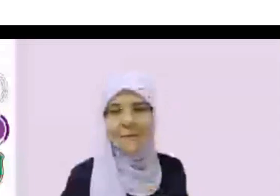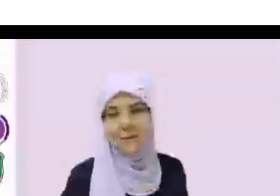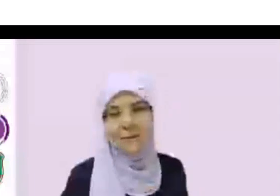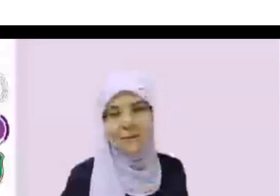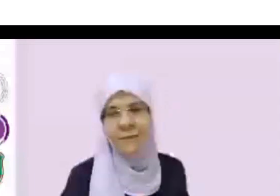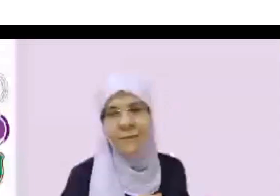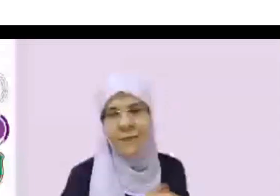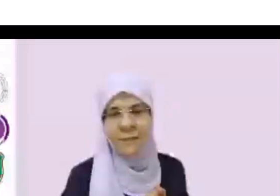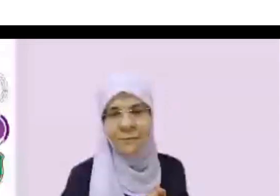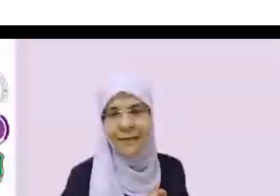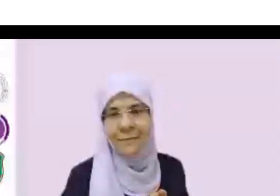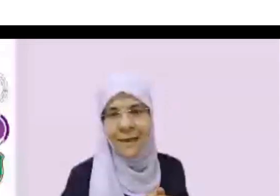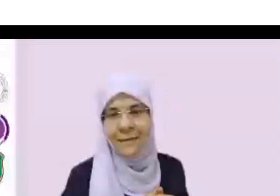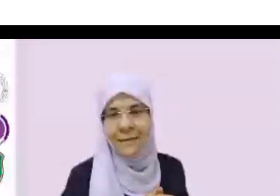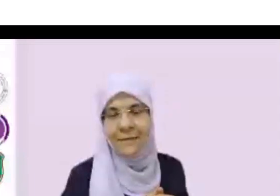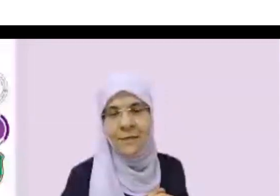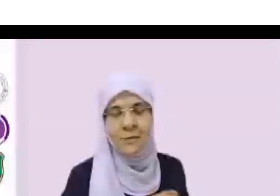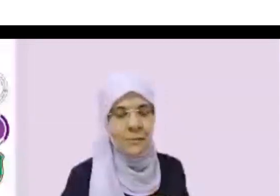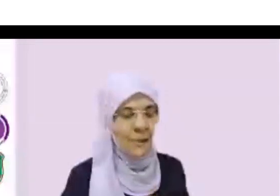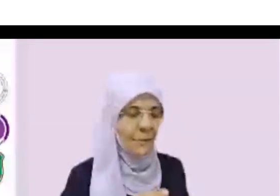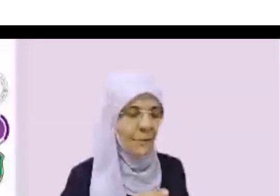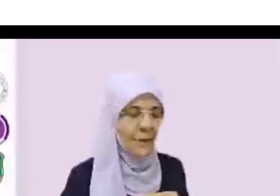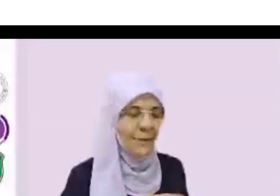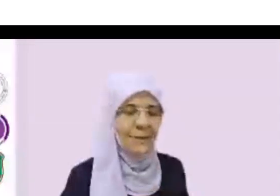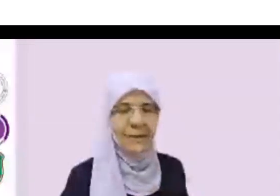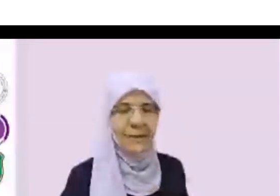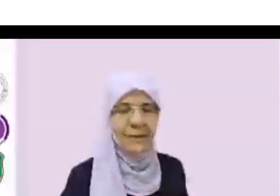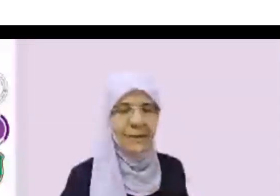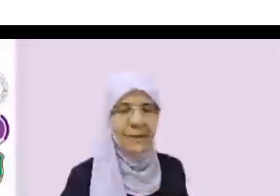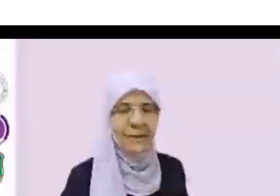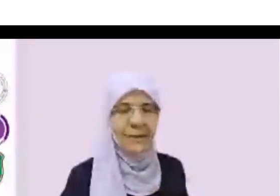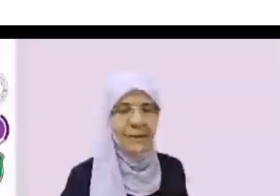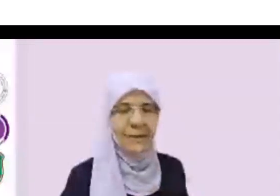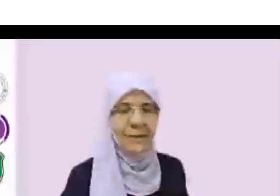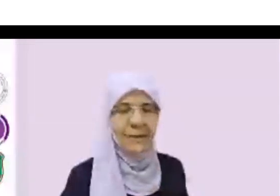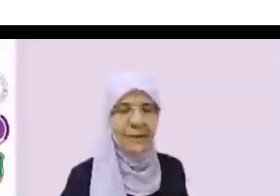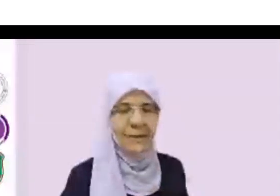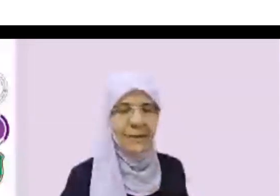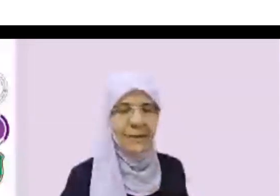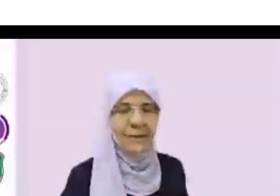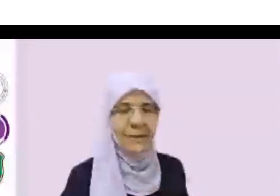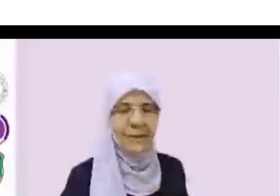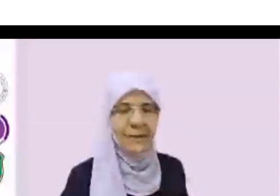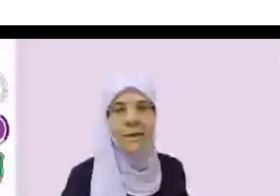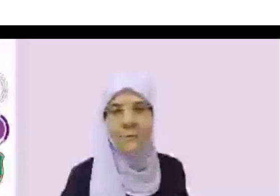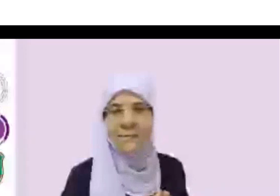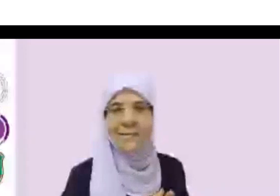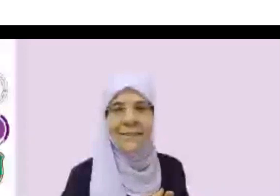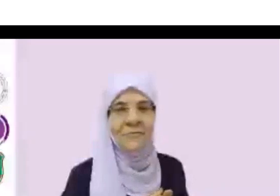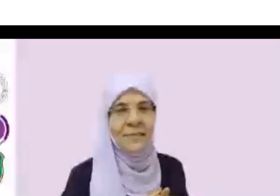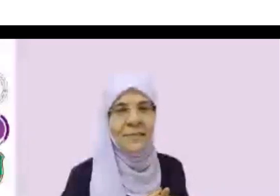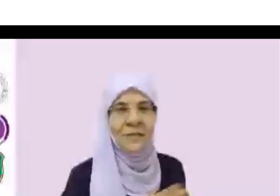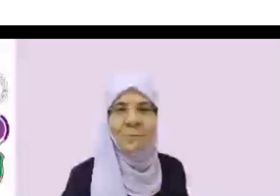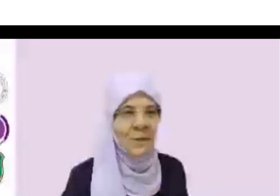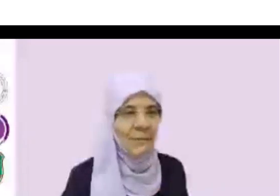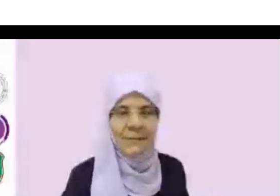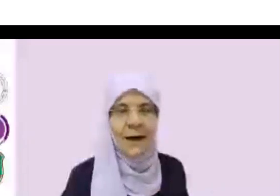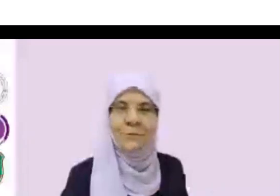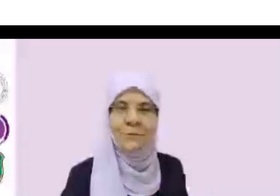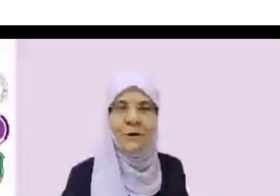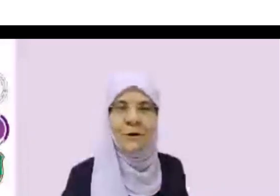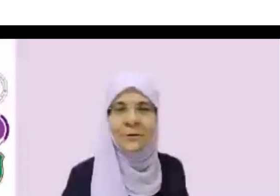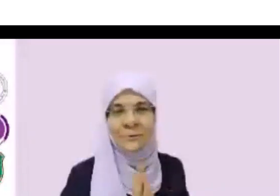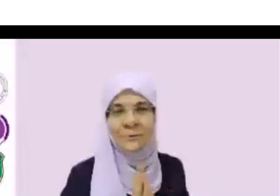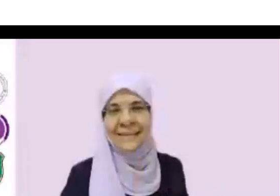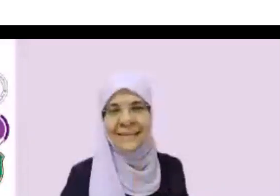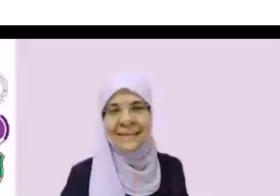simply she was responsive to my emails. So my plan was I will try with this lady. Then if she said, no, I'm sorry, I'm busy, I would